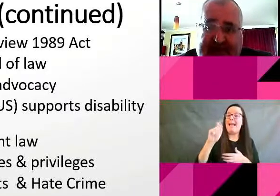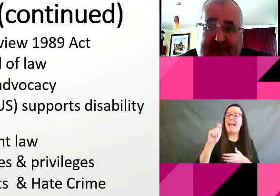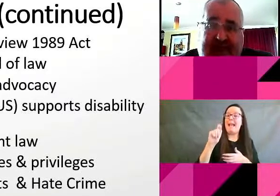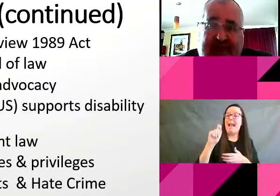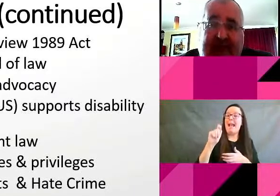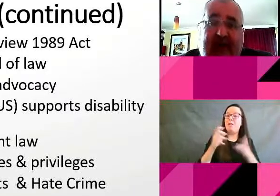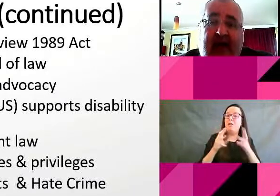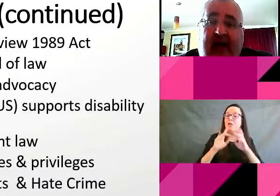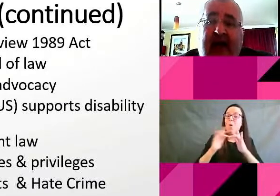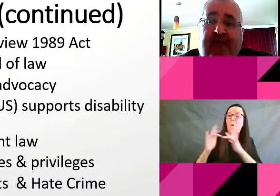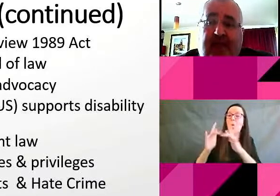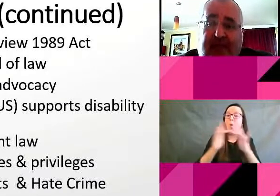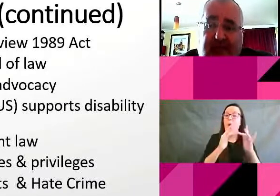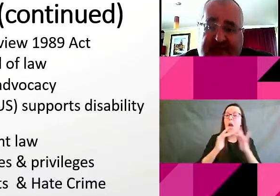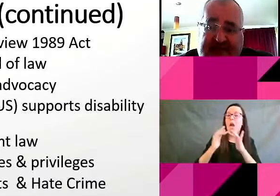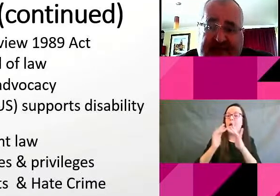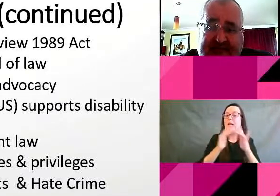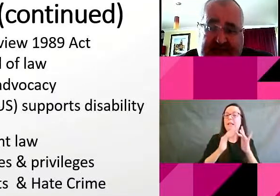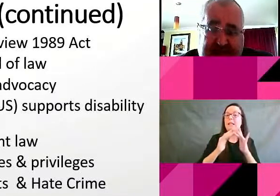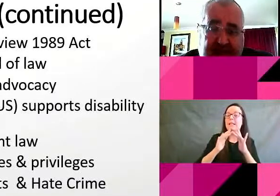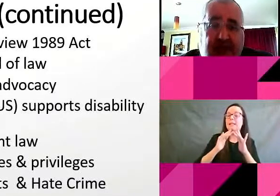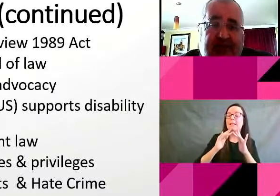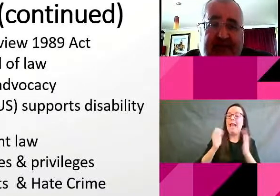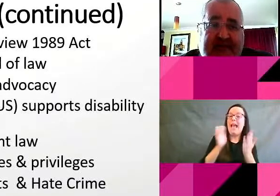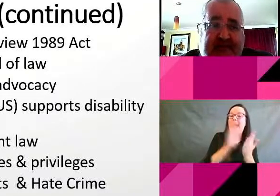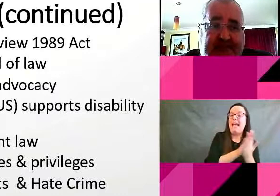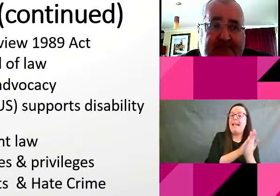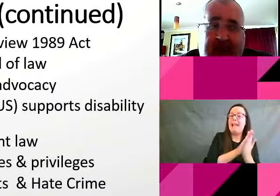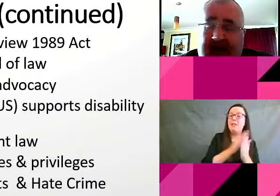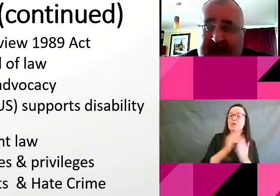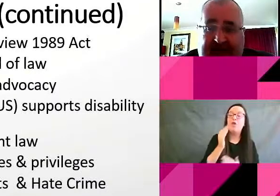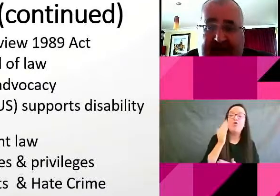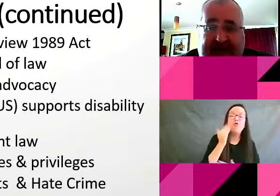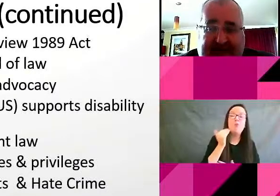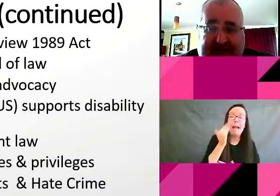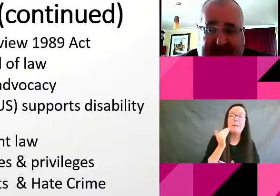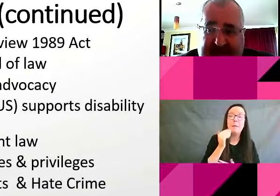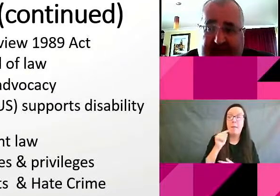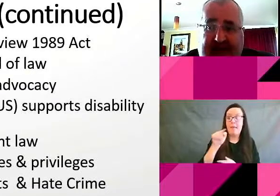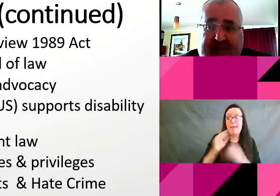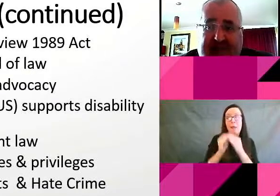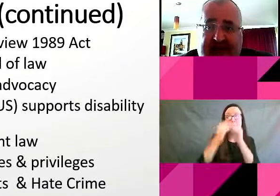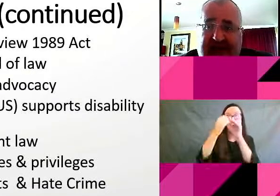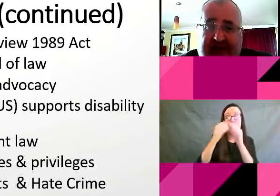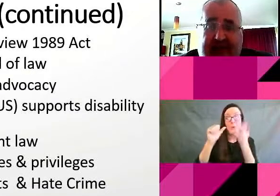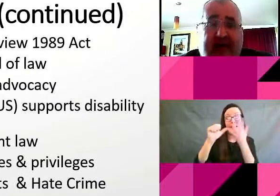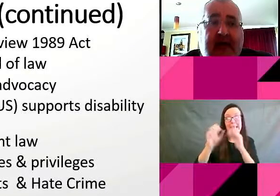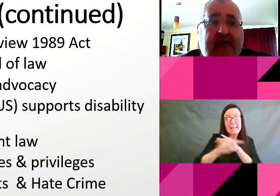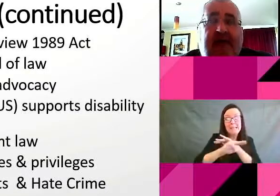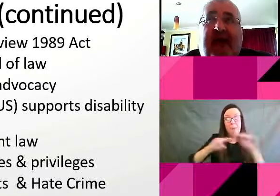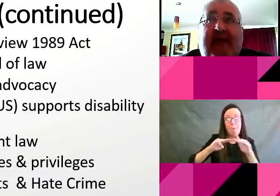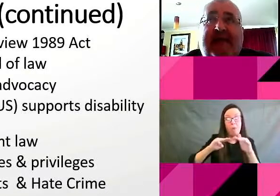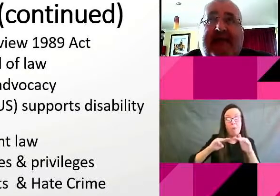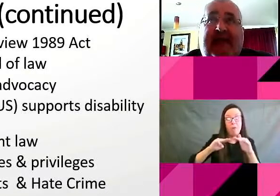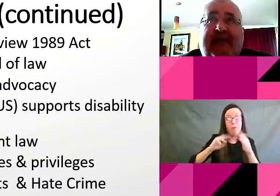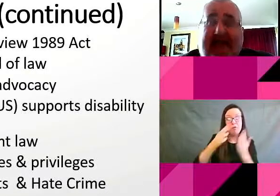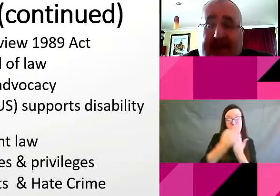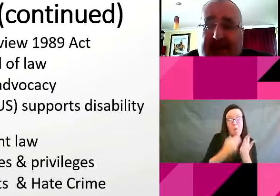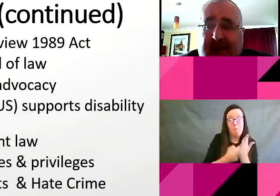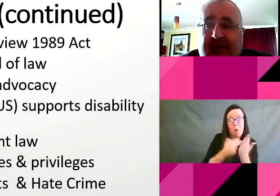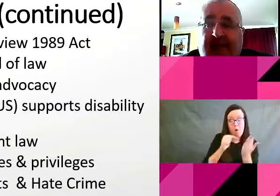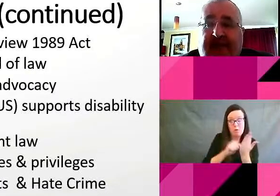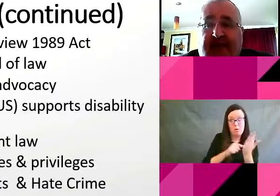a six-monthly iReport system, which is, I think, excellent and potentially provides